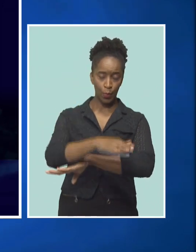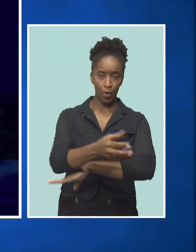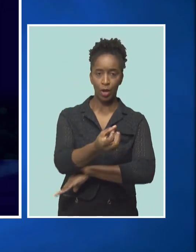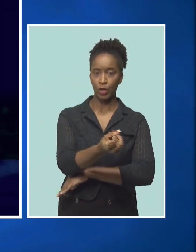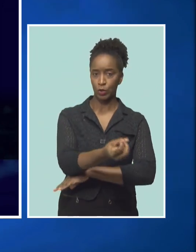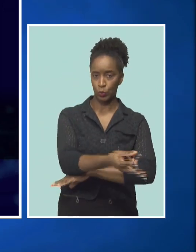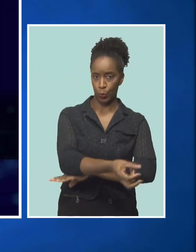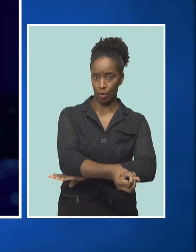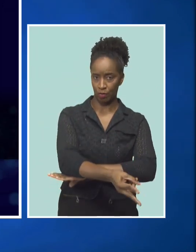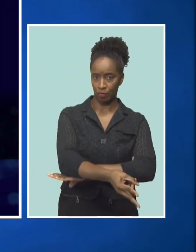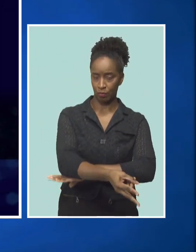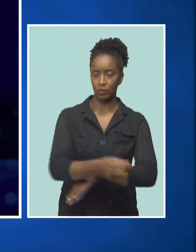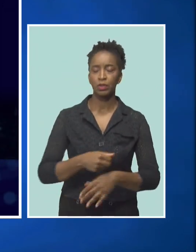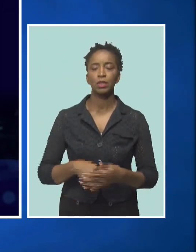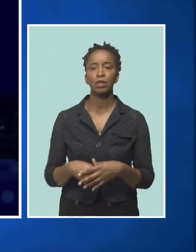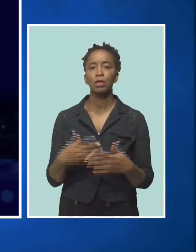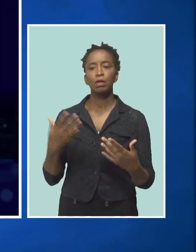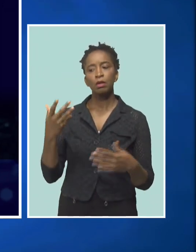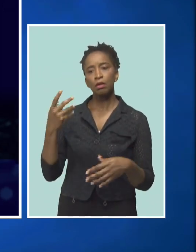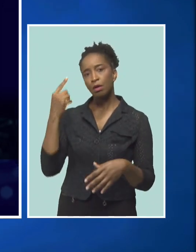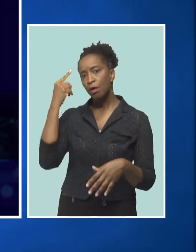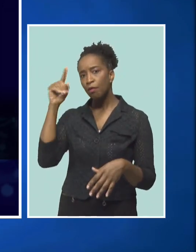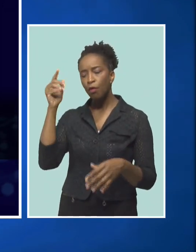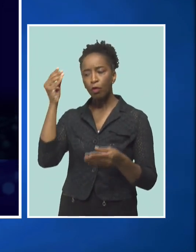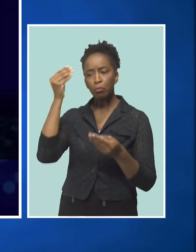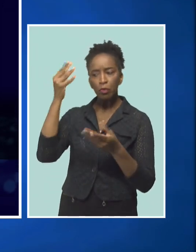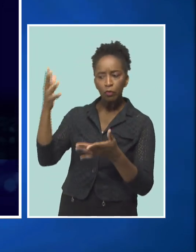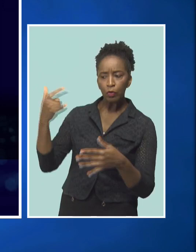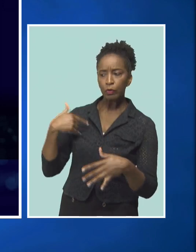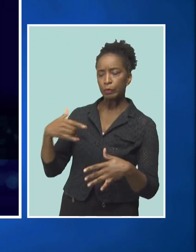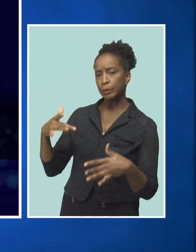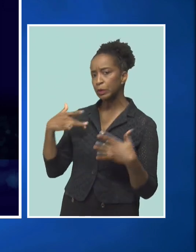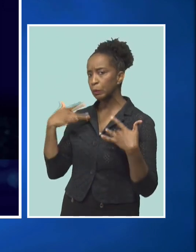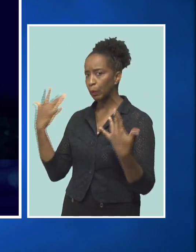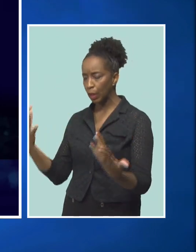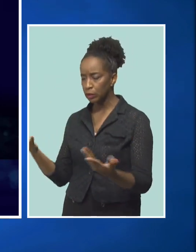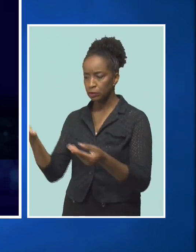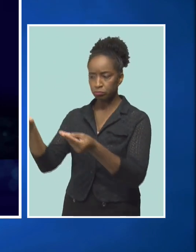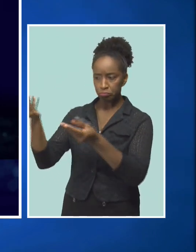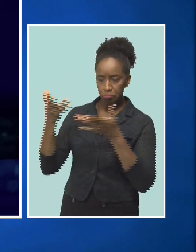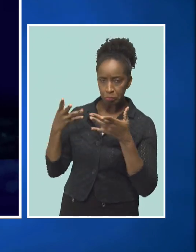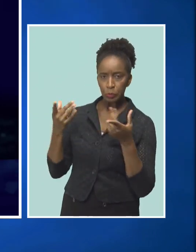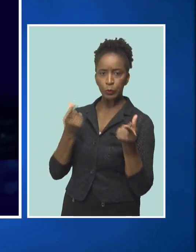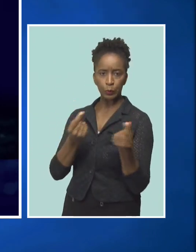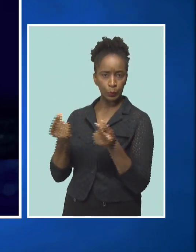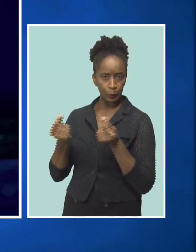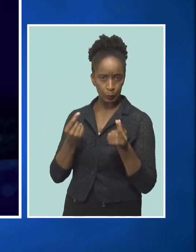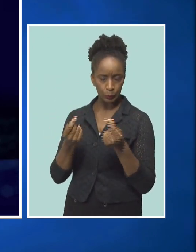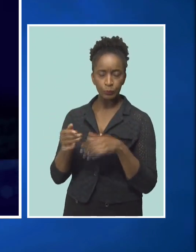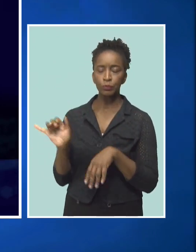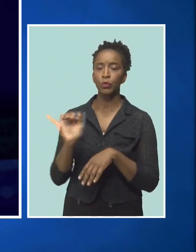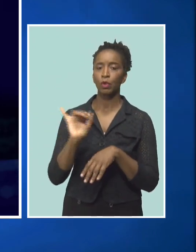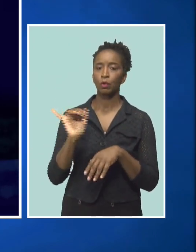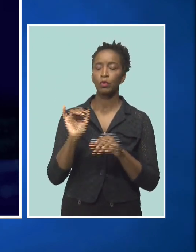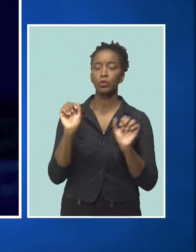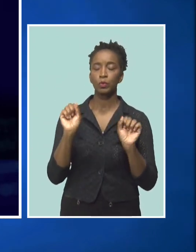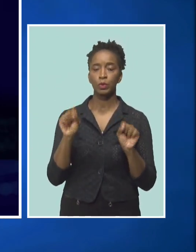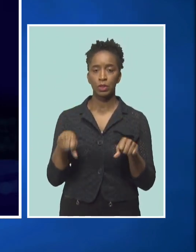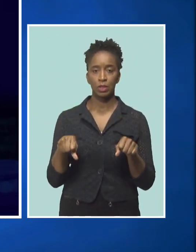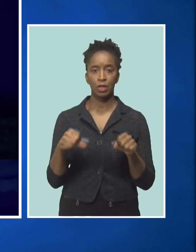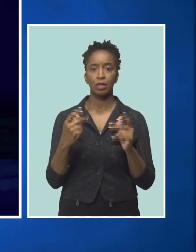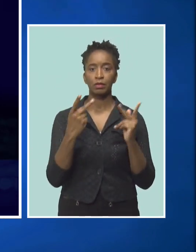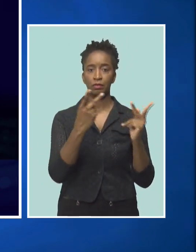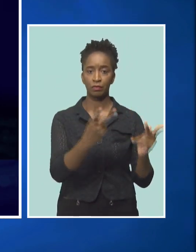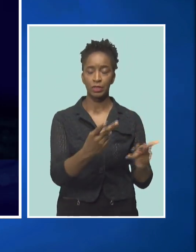assessment and guidance on your next step for treatment. Additionally, patients are advised to visit the 24-hour